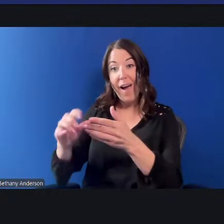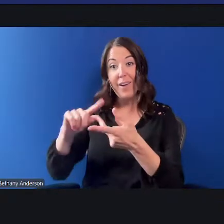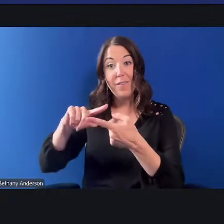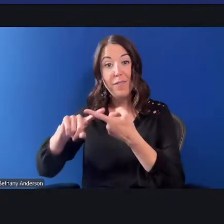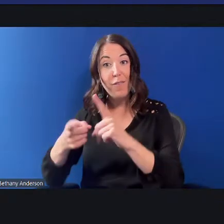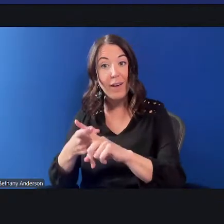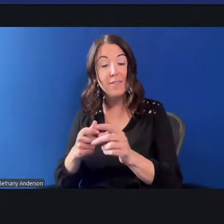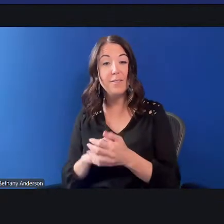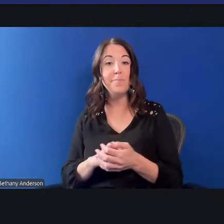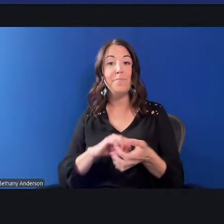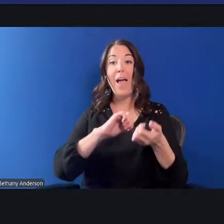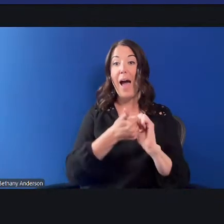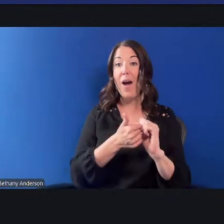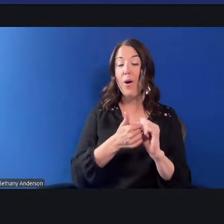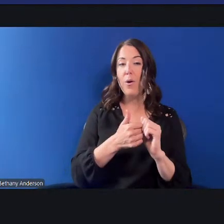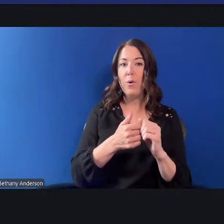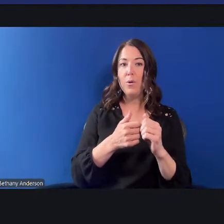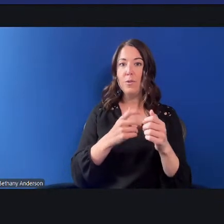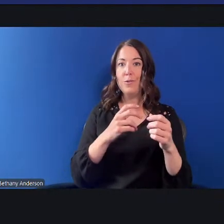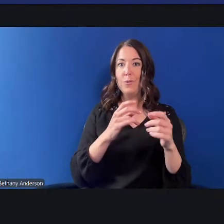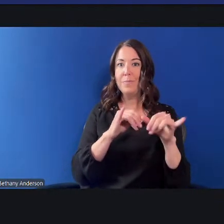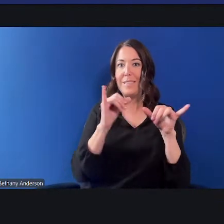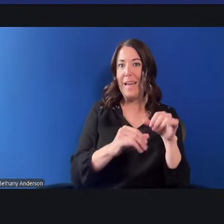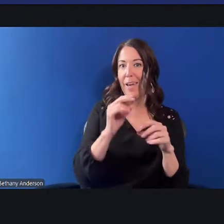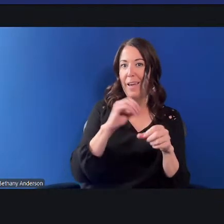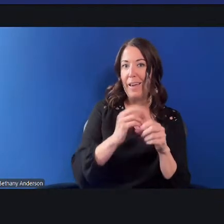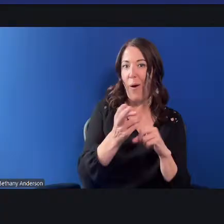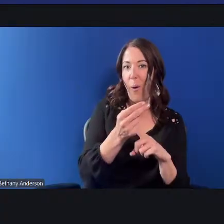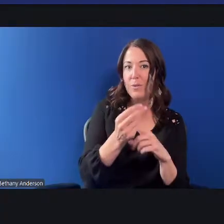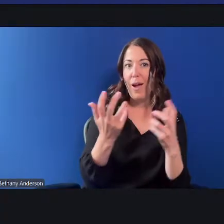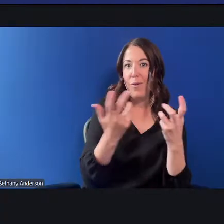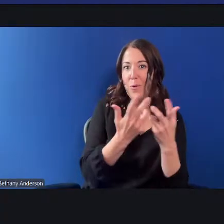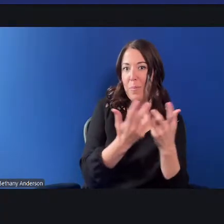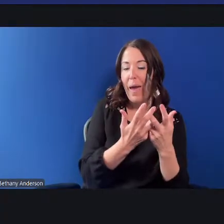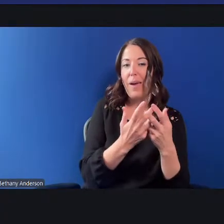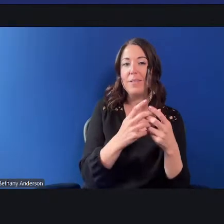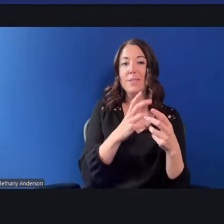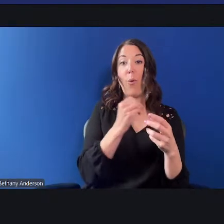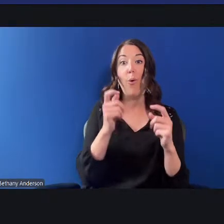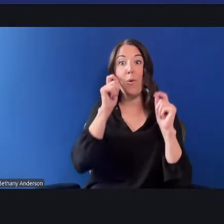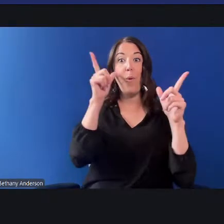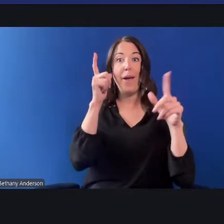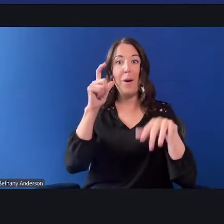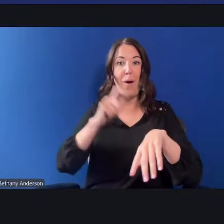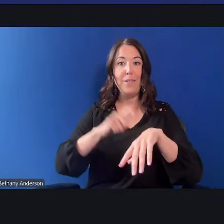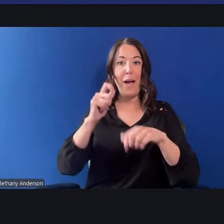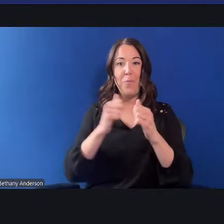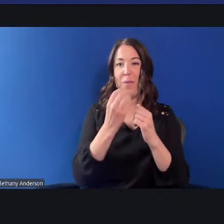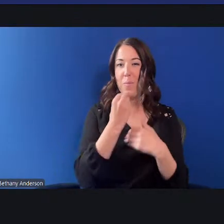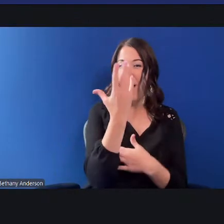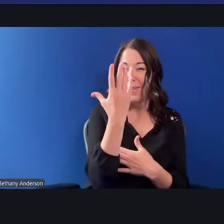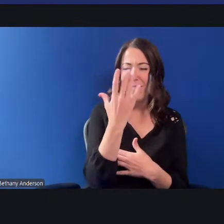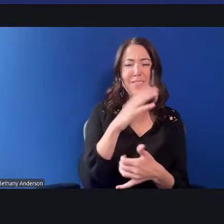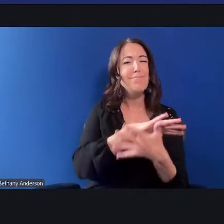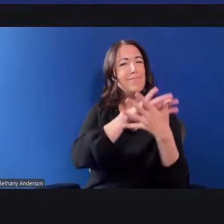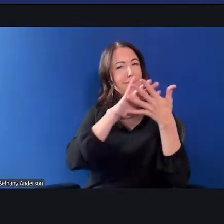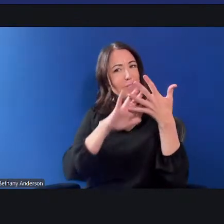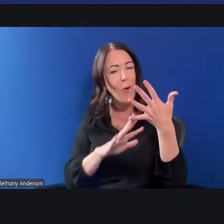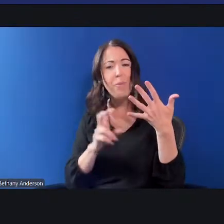rooming with teammates? Or for that matter, waking up on time for breakfast? Traveling comes with all of its